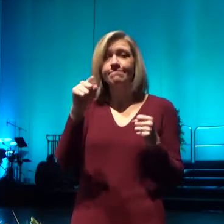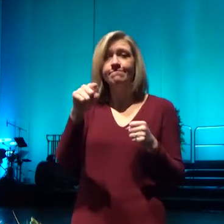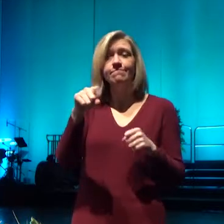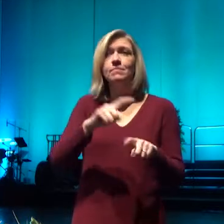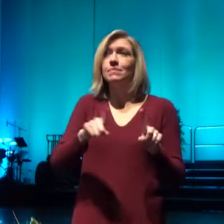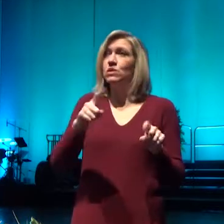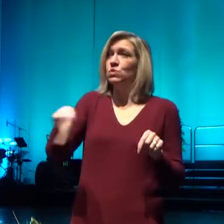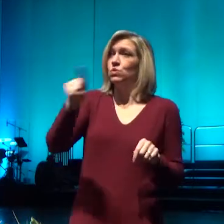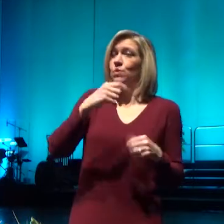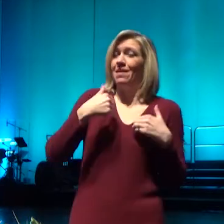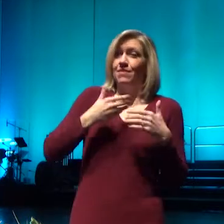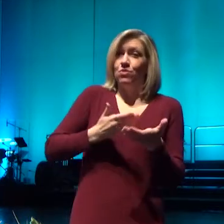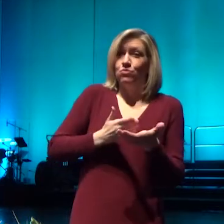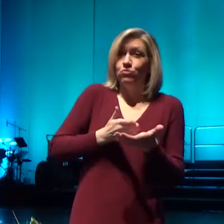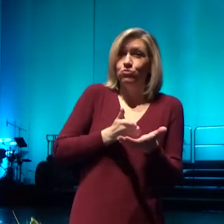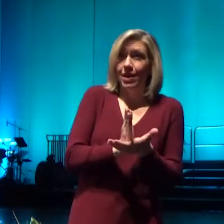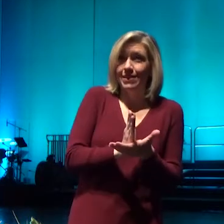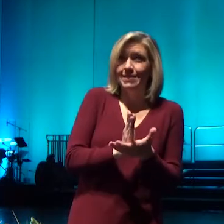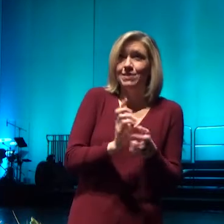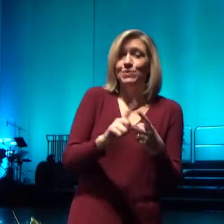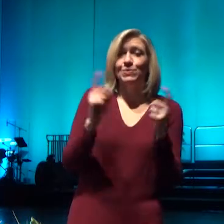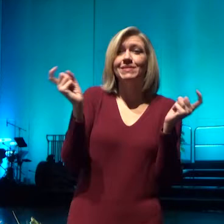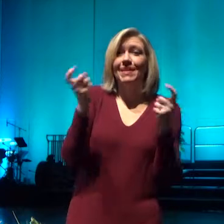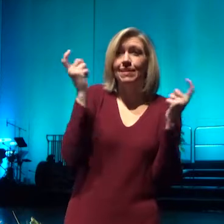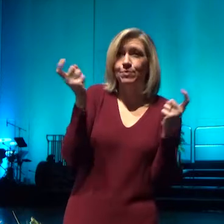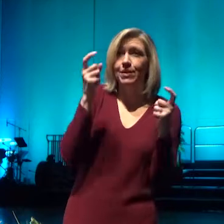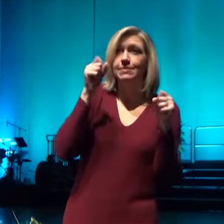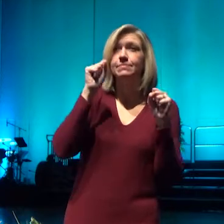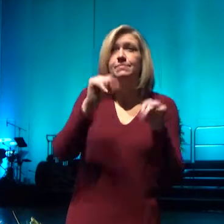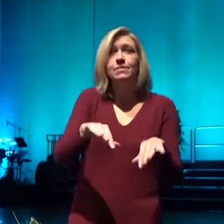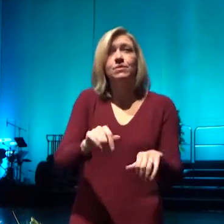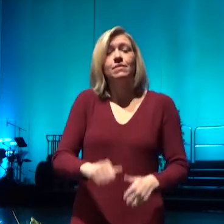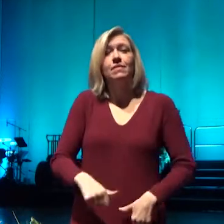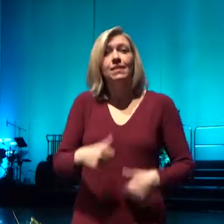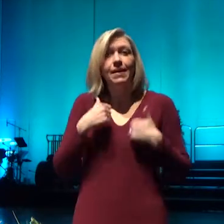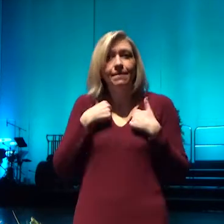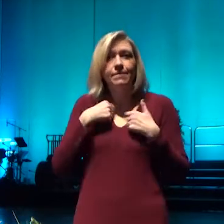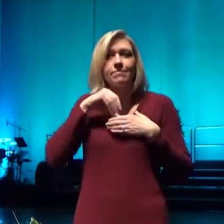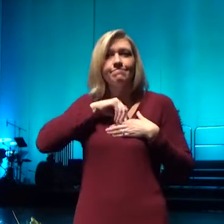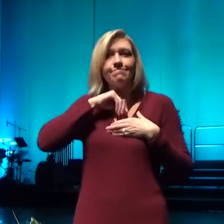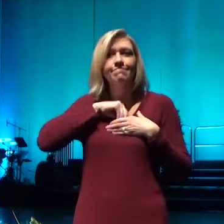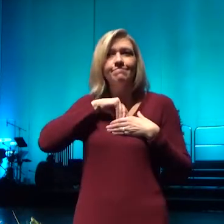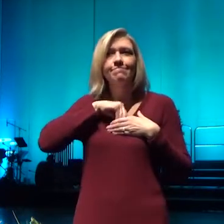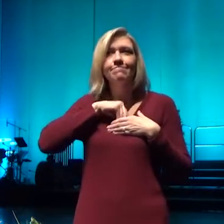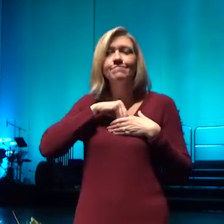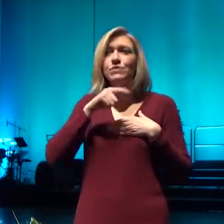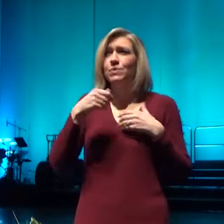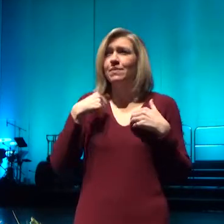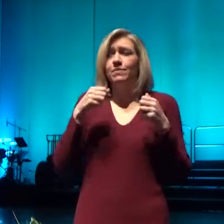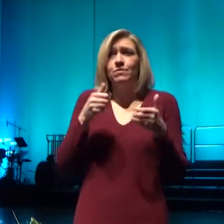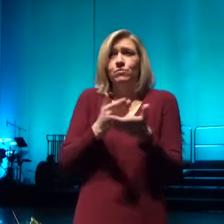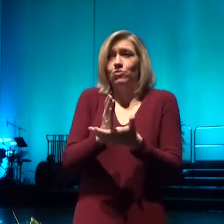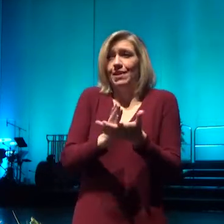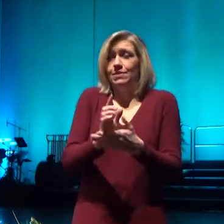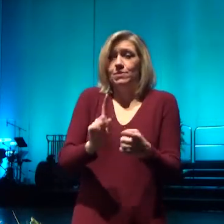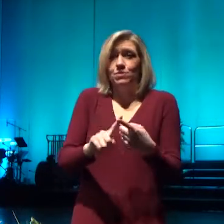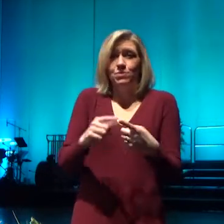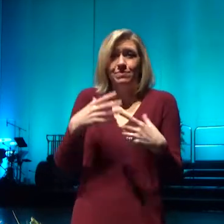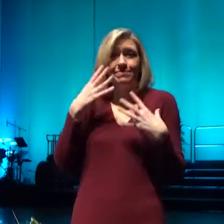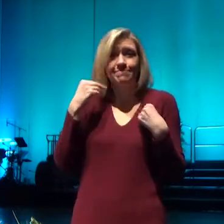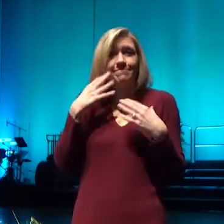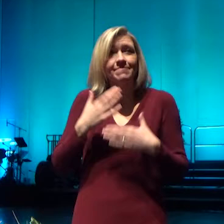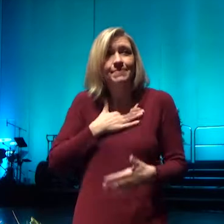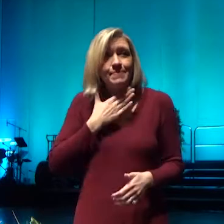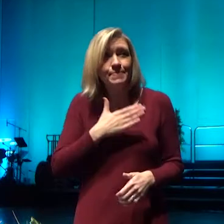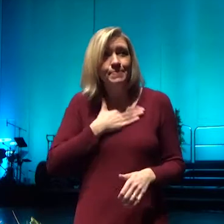But you have the right to celebrate the miracle of life that is in you. You have a right to be happy. You